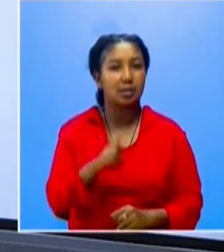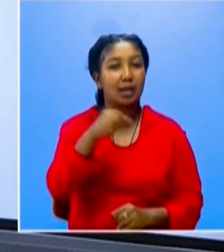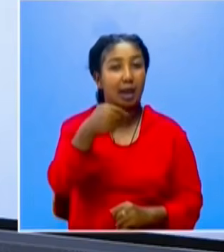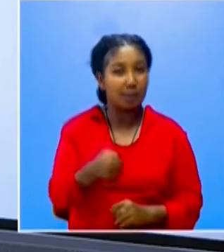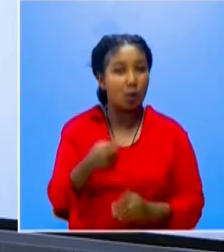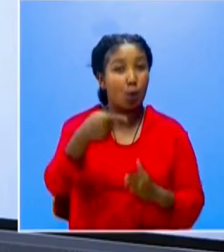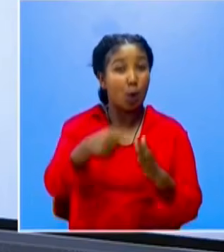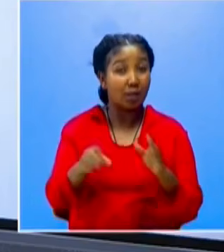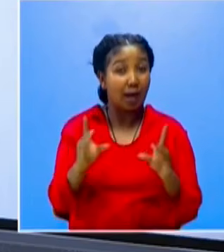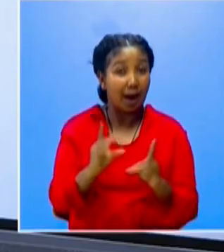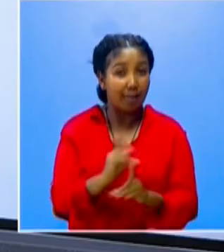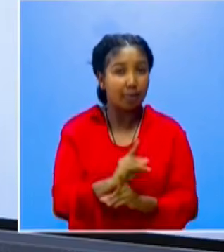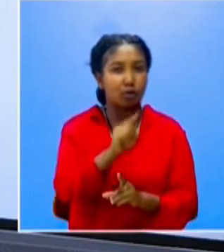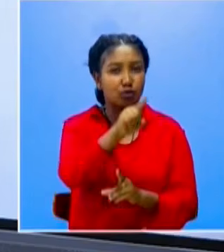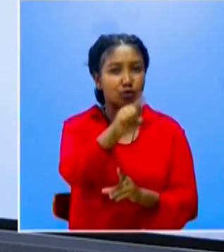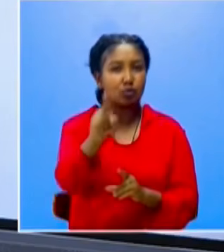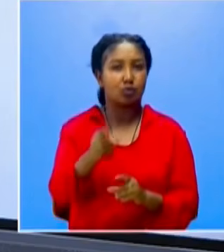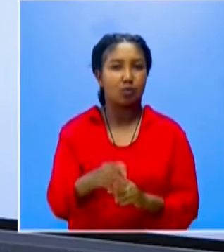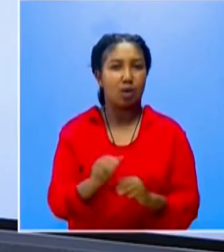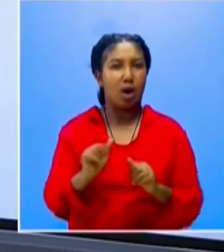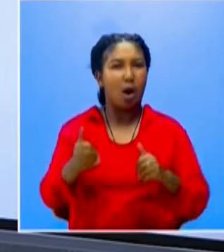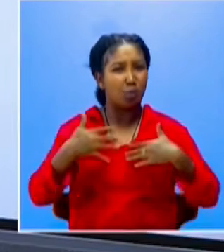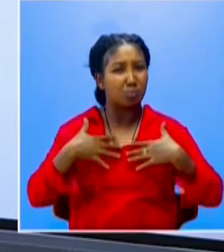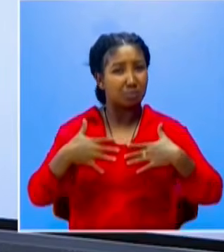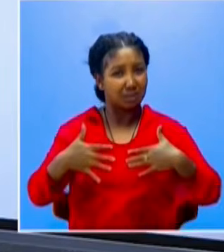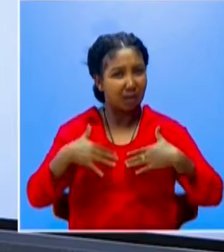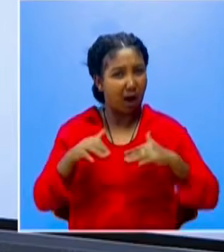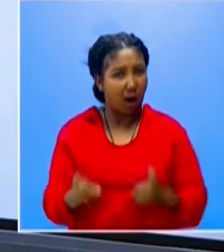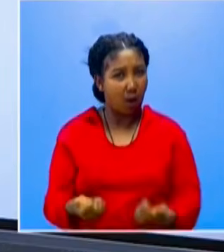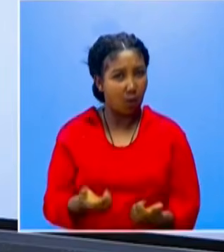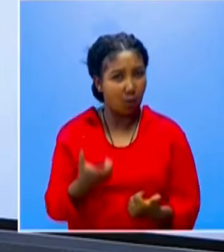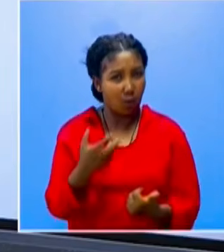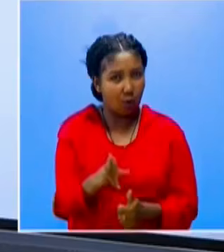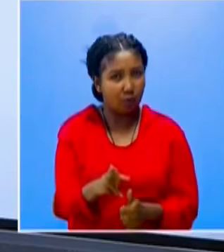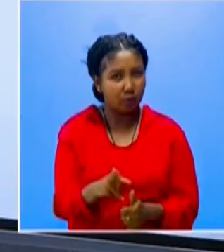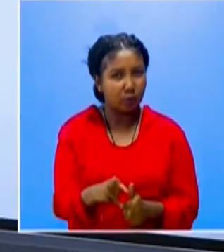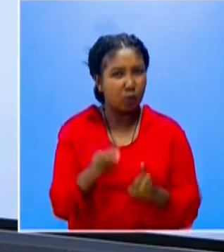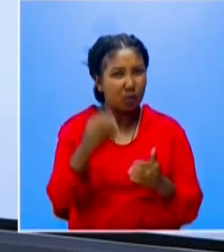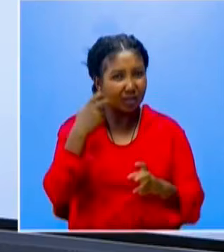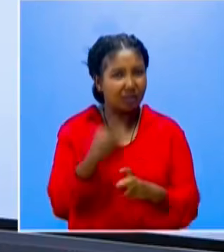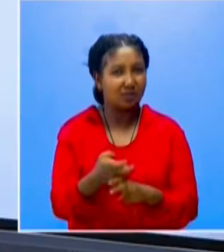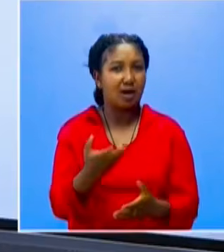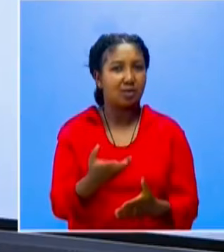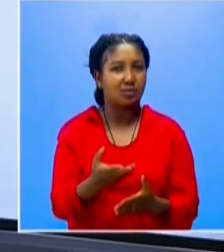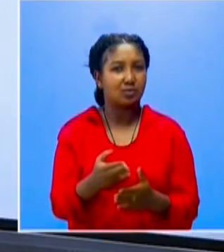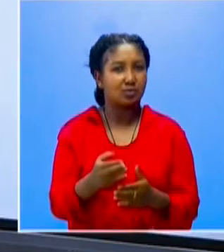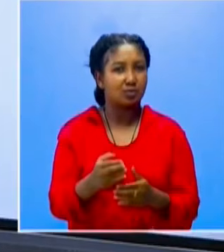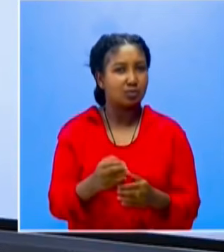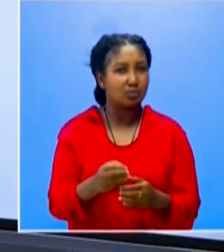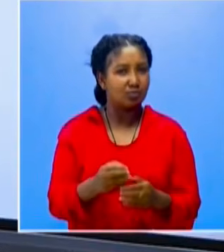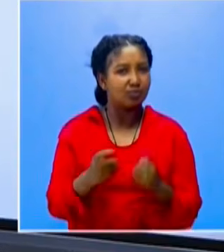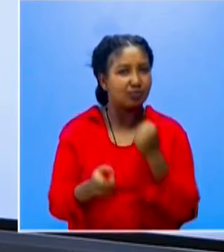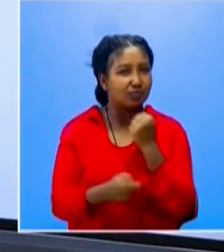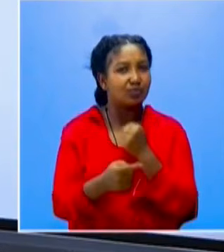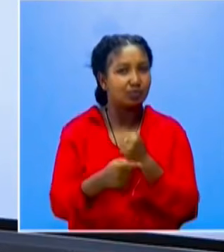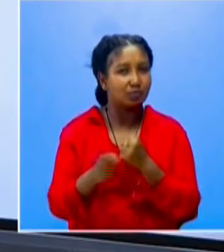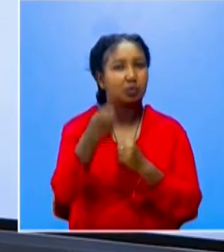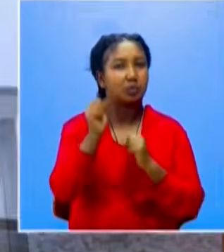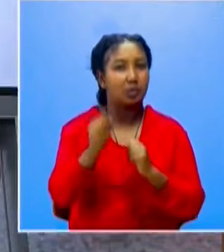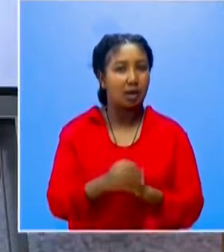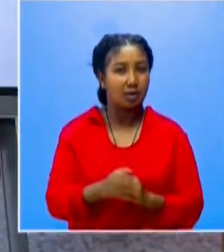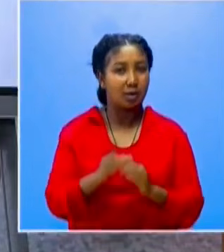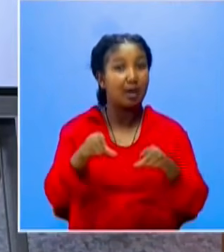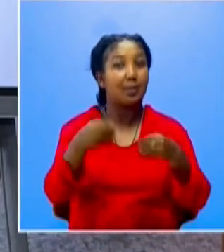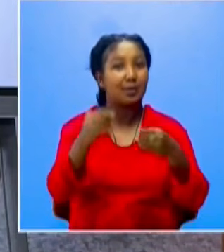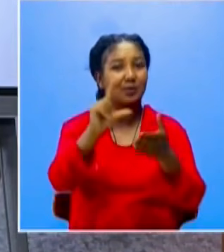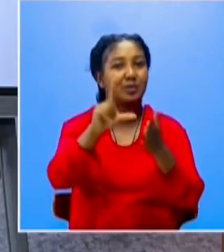what happens to your breath. How do you breathe? Or what difficulties do you face? Let me